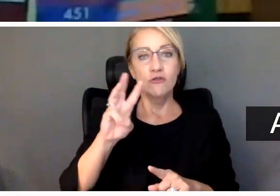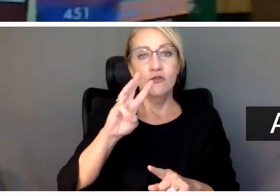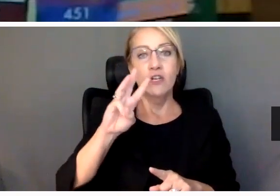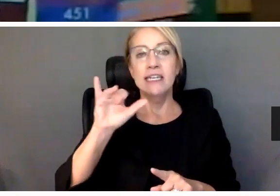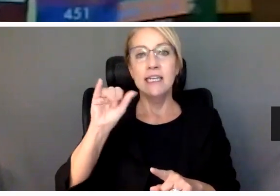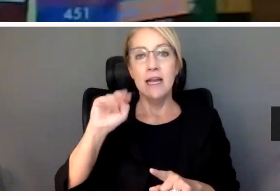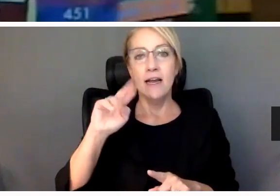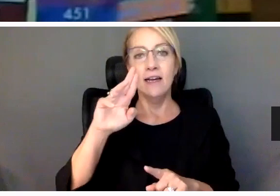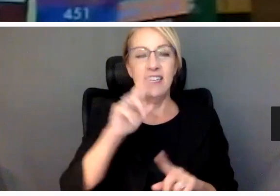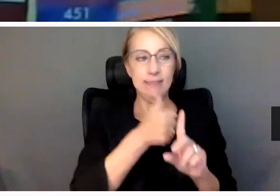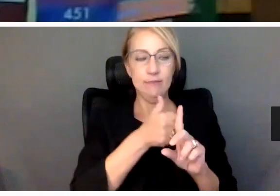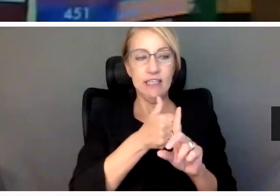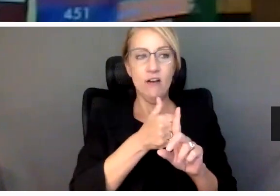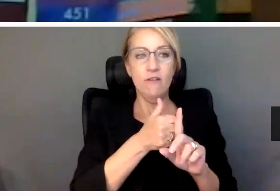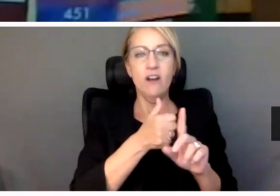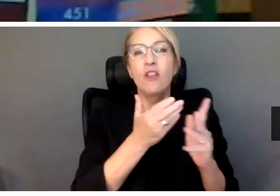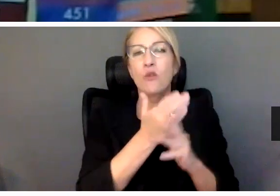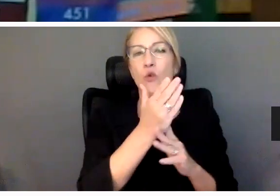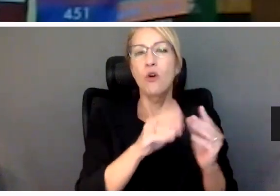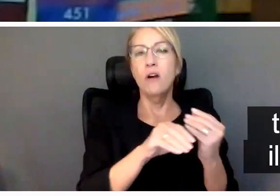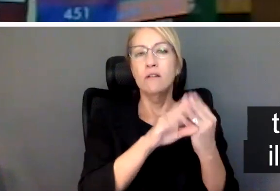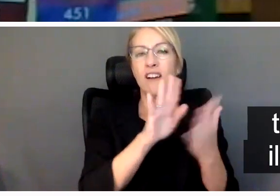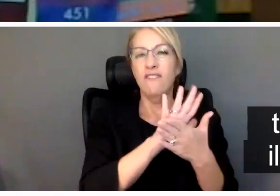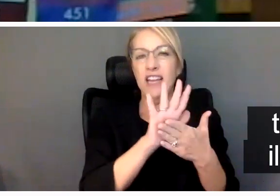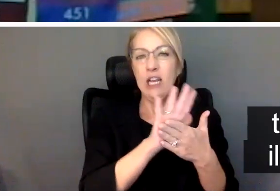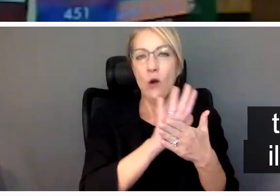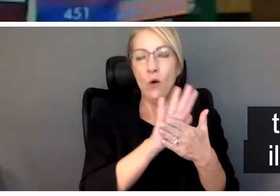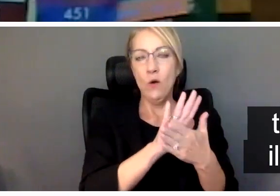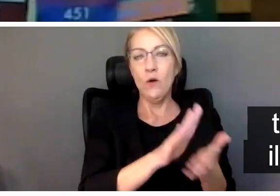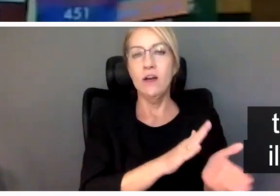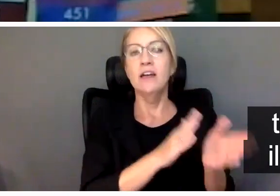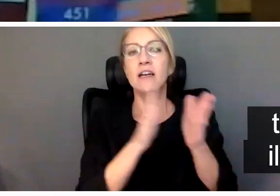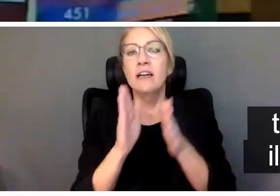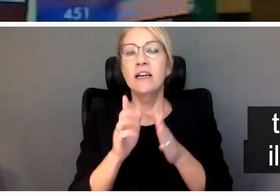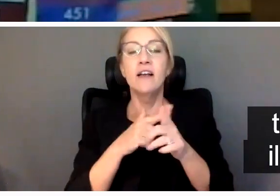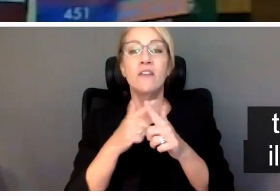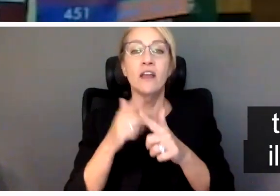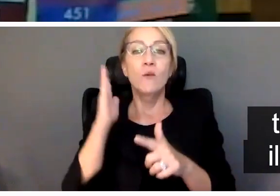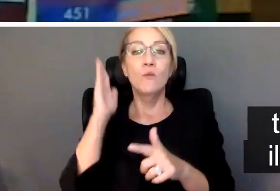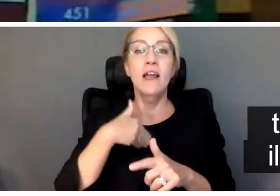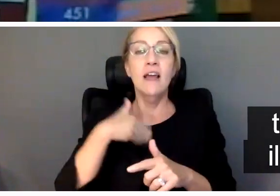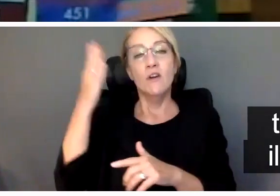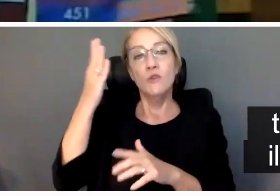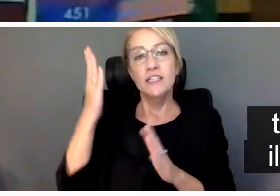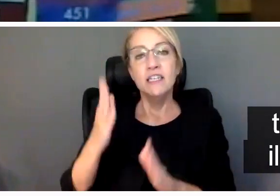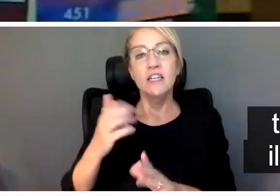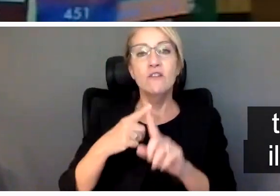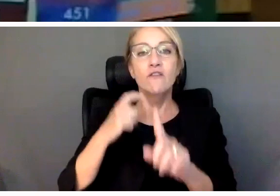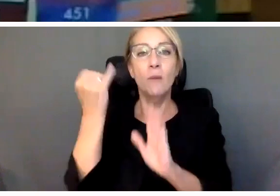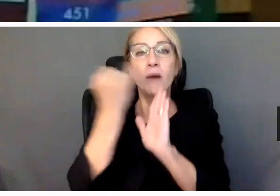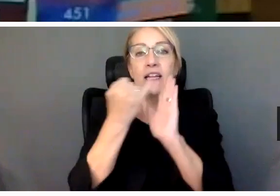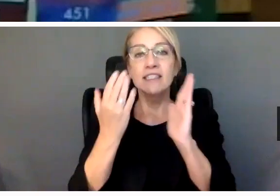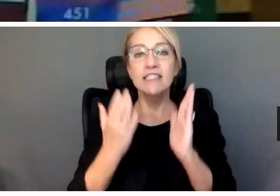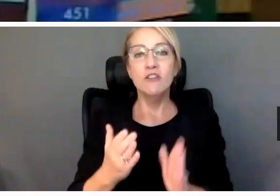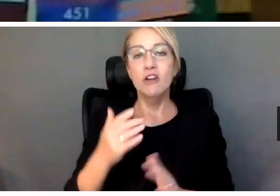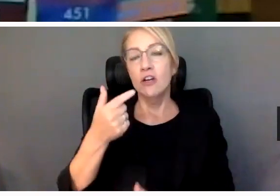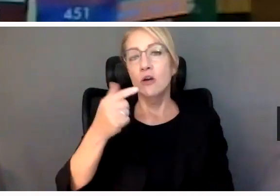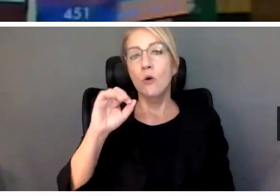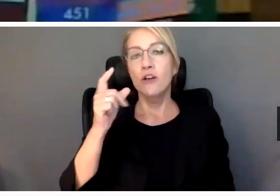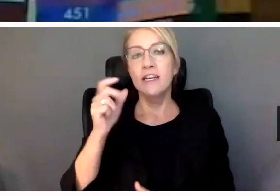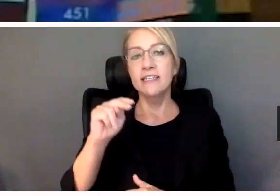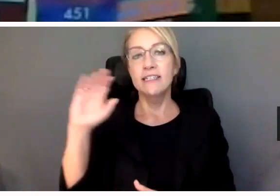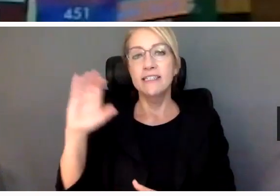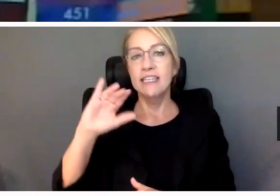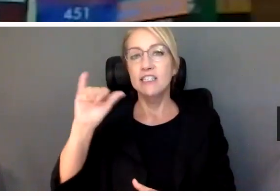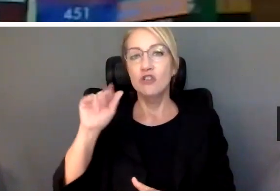video. And then we're going to have an opportunity to have a presentation from illustrator Gordon C. James. After that, we'll